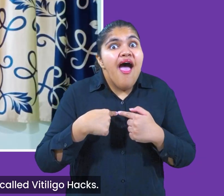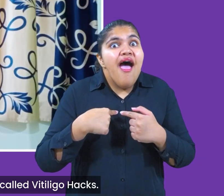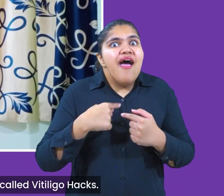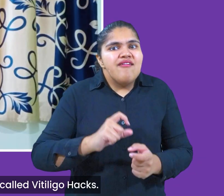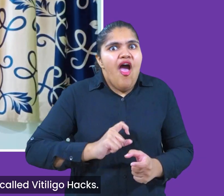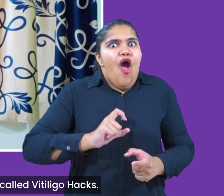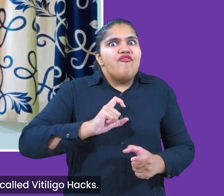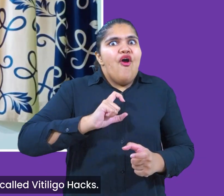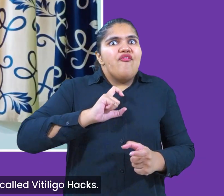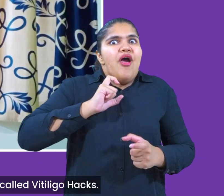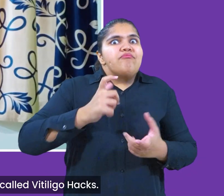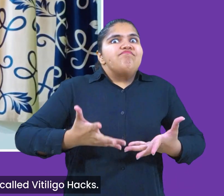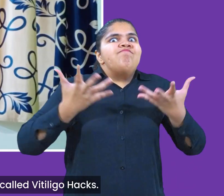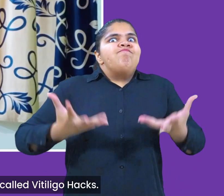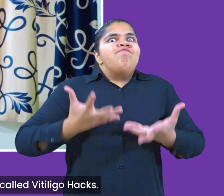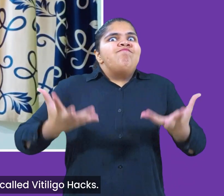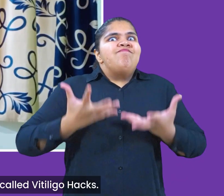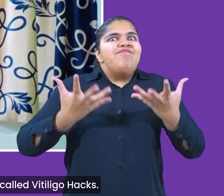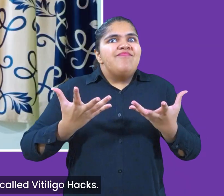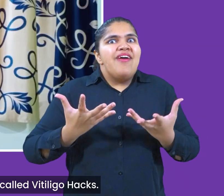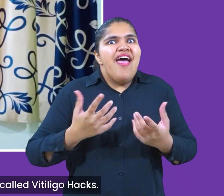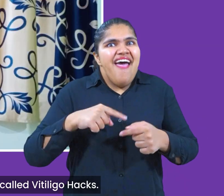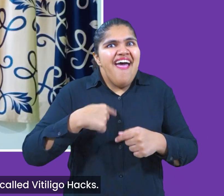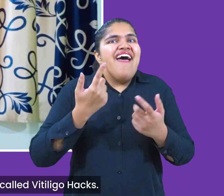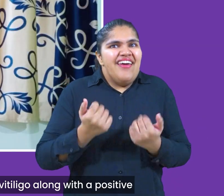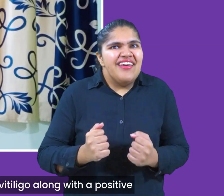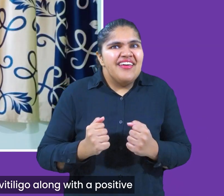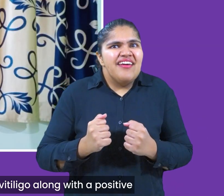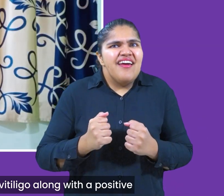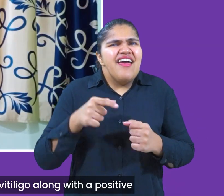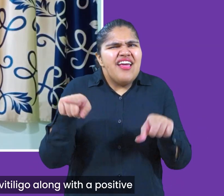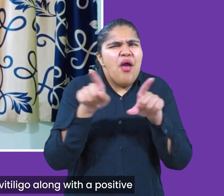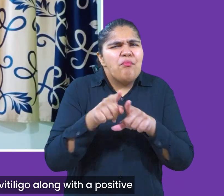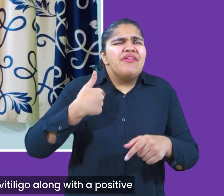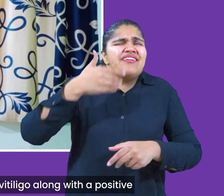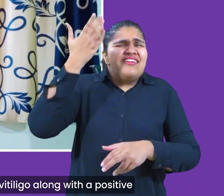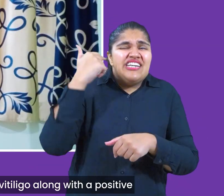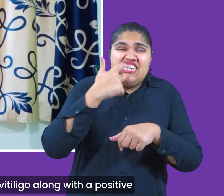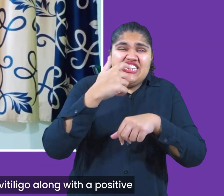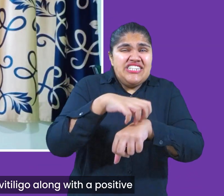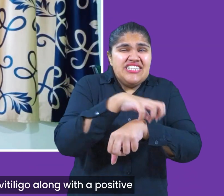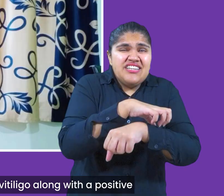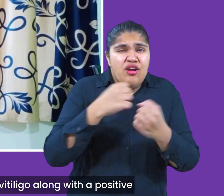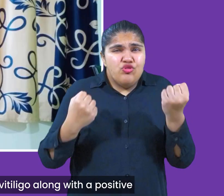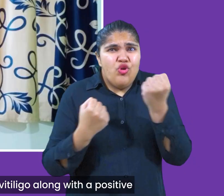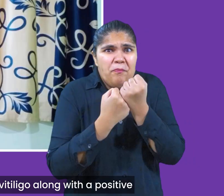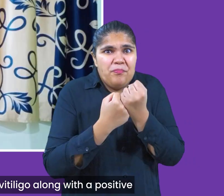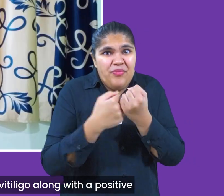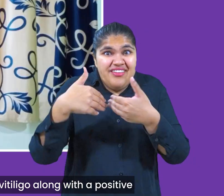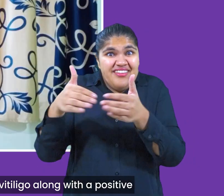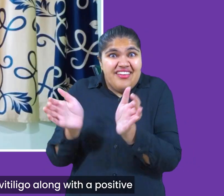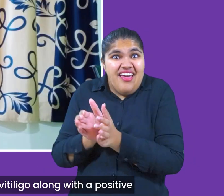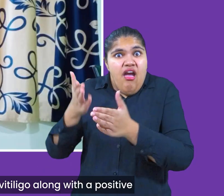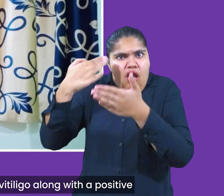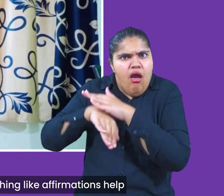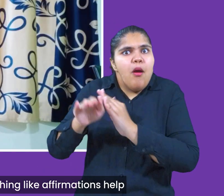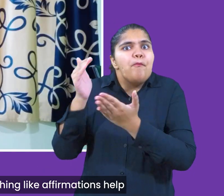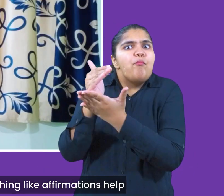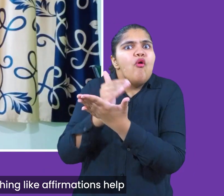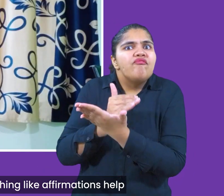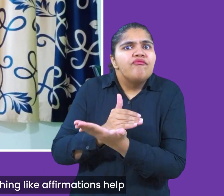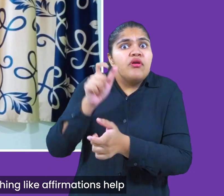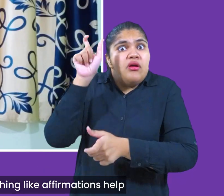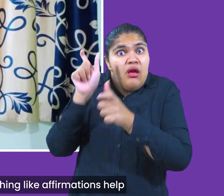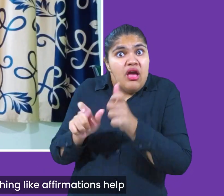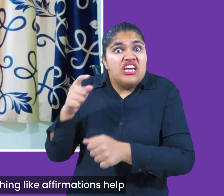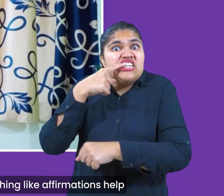so I had come up with something called Vitiligo hacks. So in which like we feature a person with vitiligo along with a positive